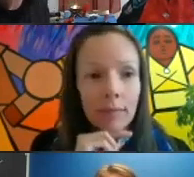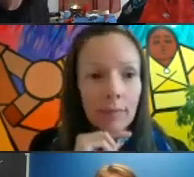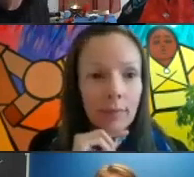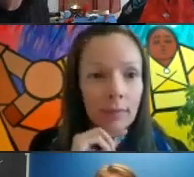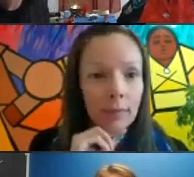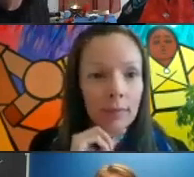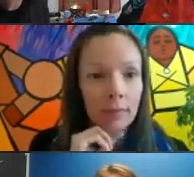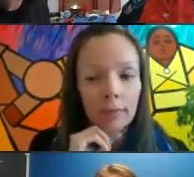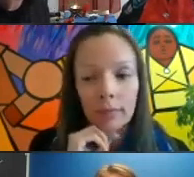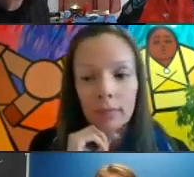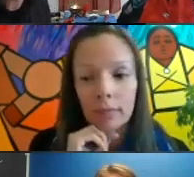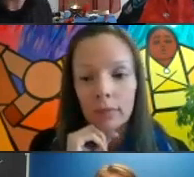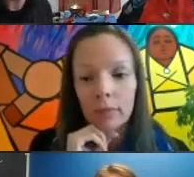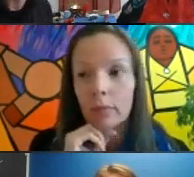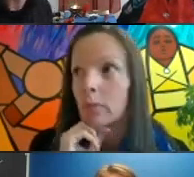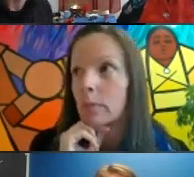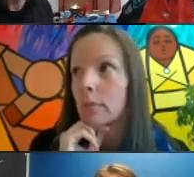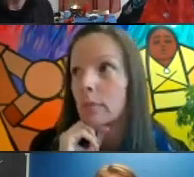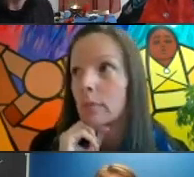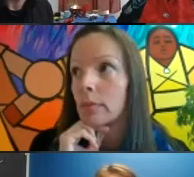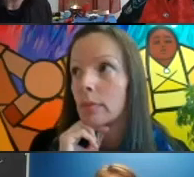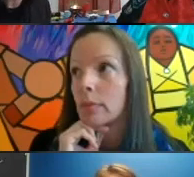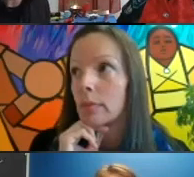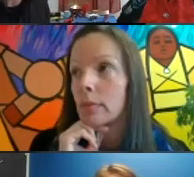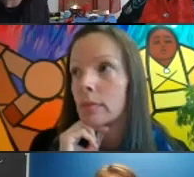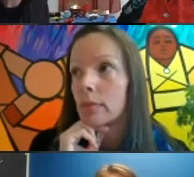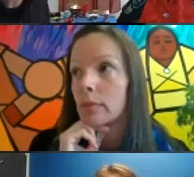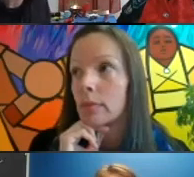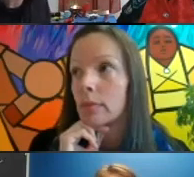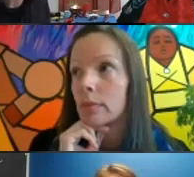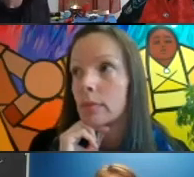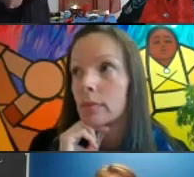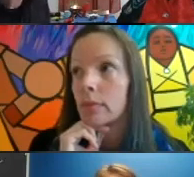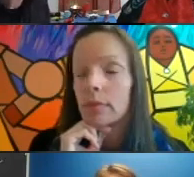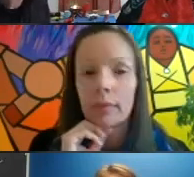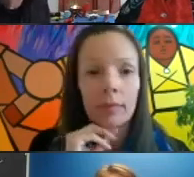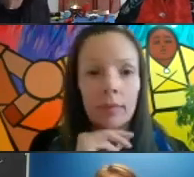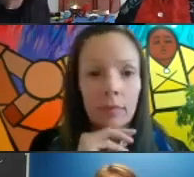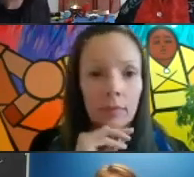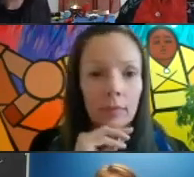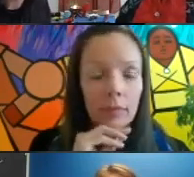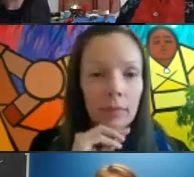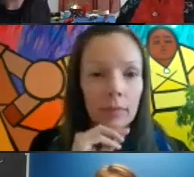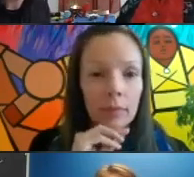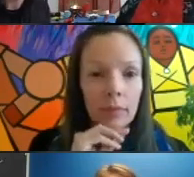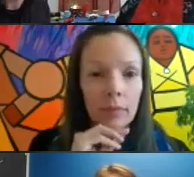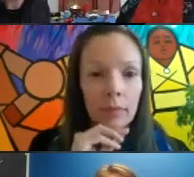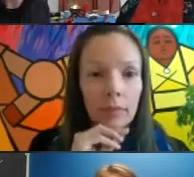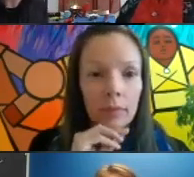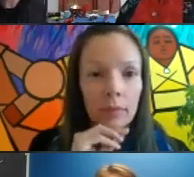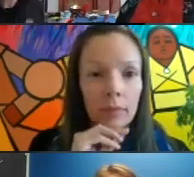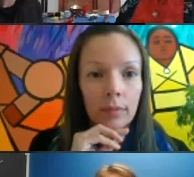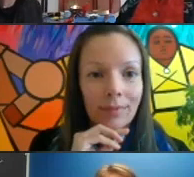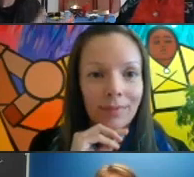it's a skill that we need to practice. Otherwise, I don't know if she would have practiced it. So it created a